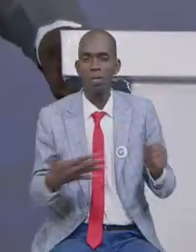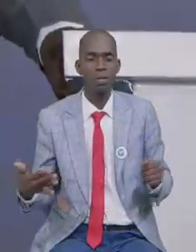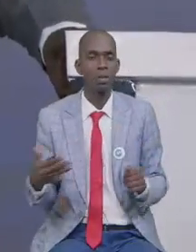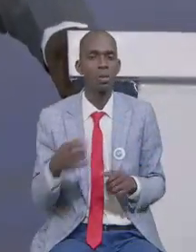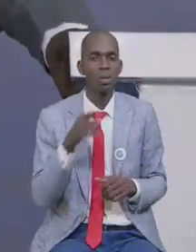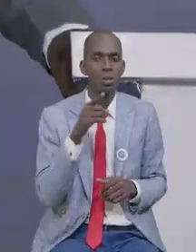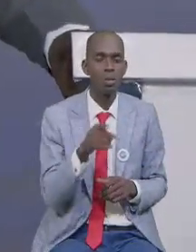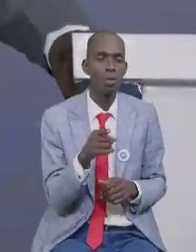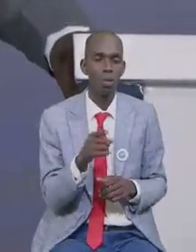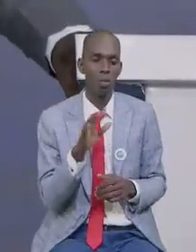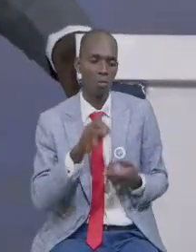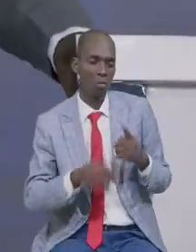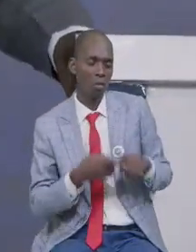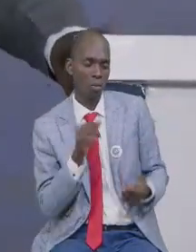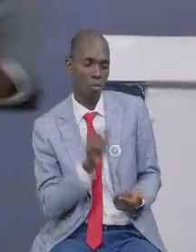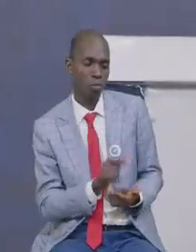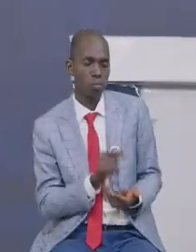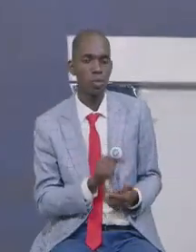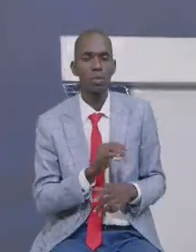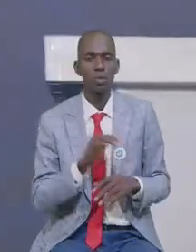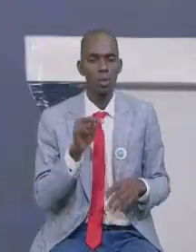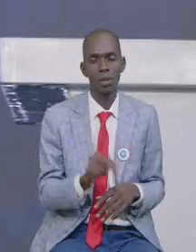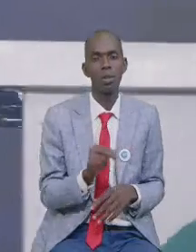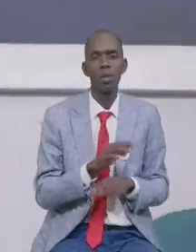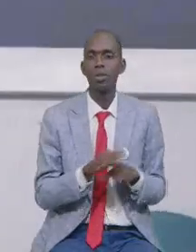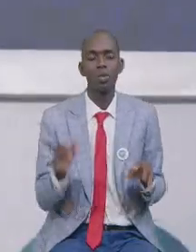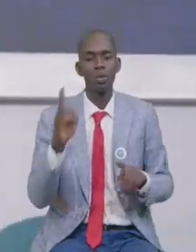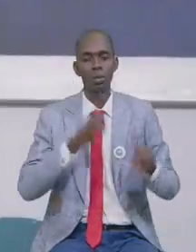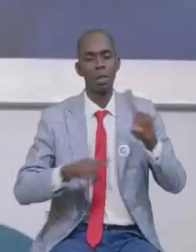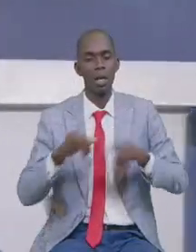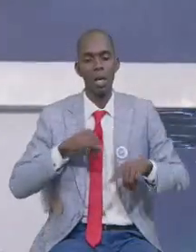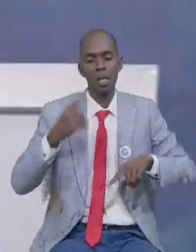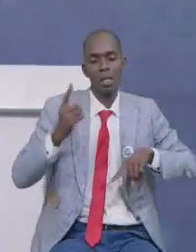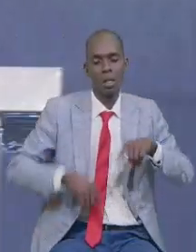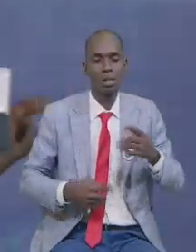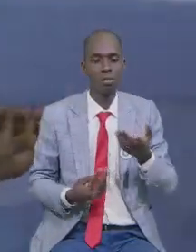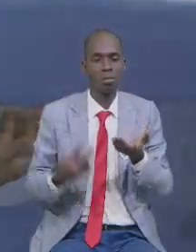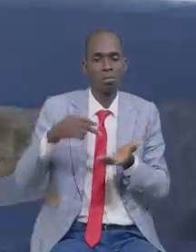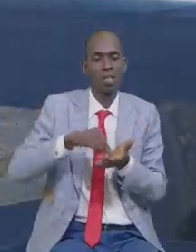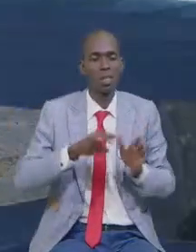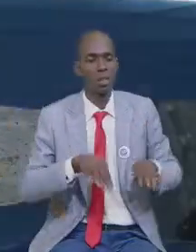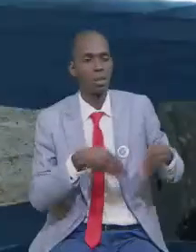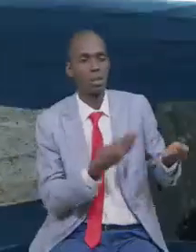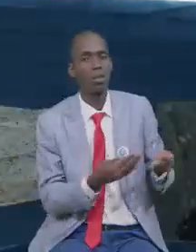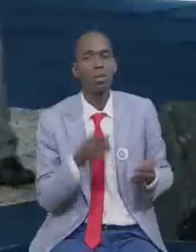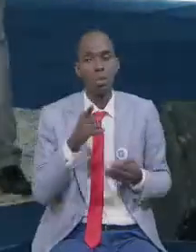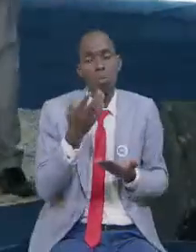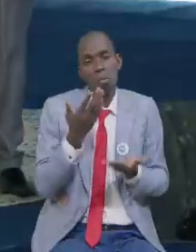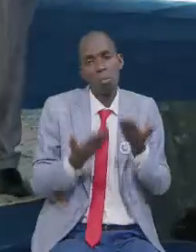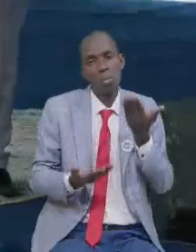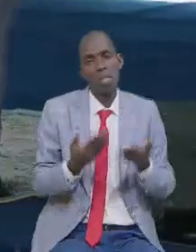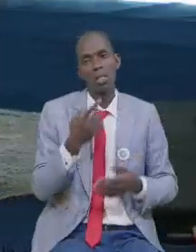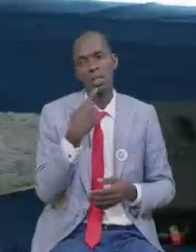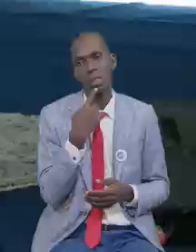lower friends will need. Don't say, I cannot rise and give him. You might say, I'm